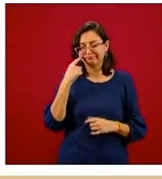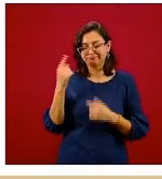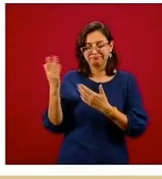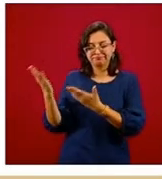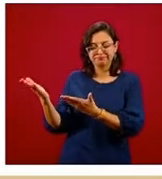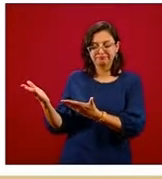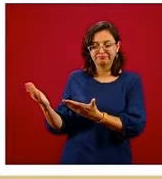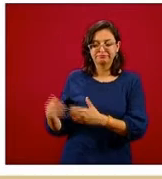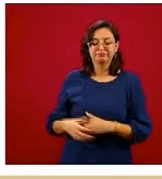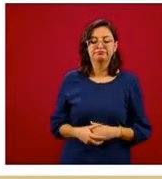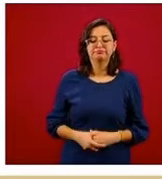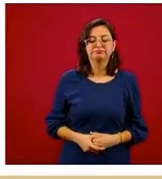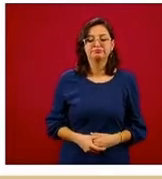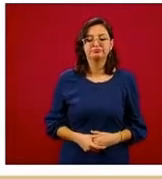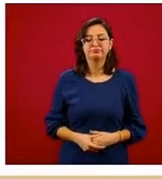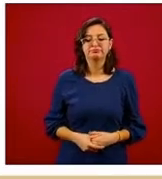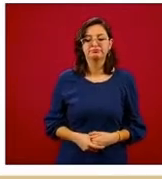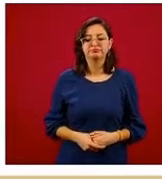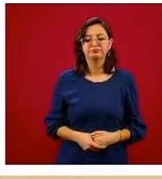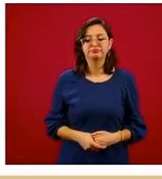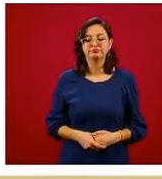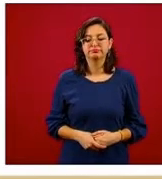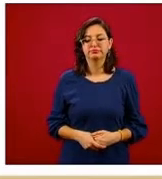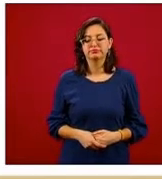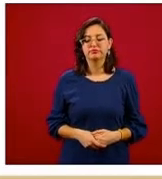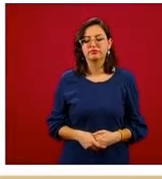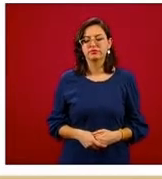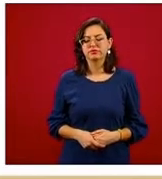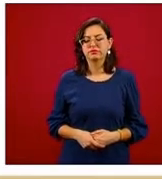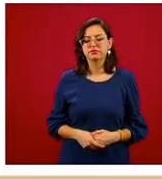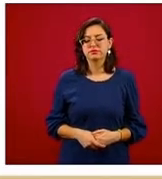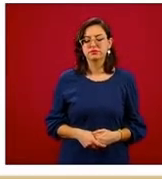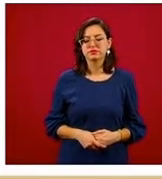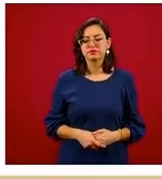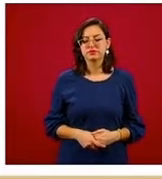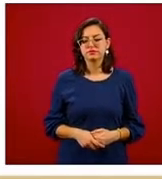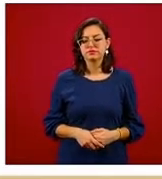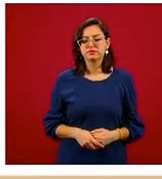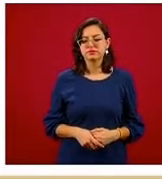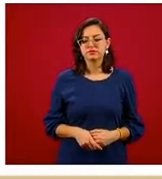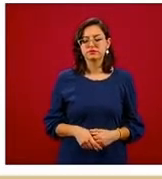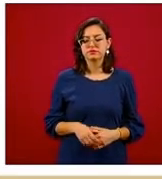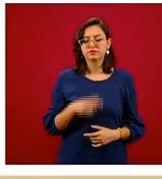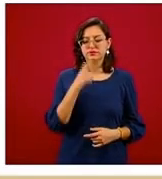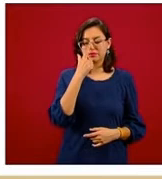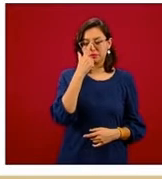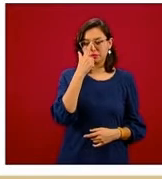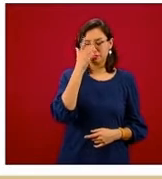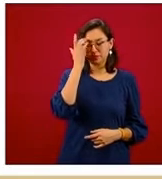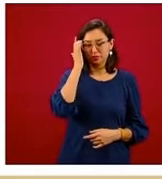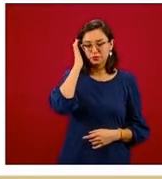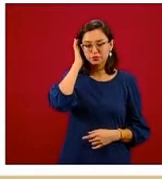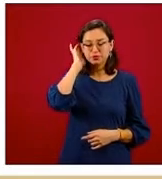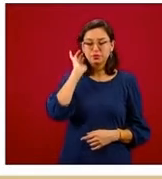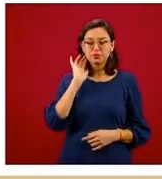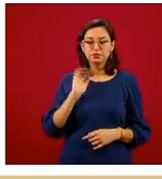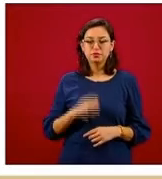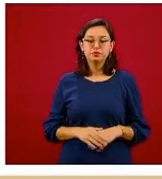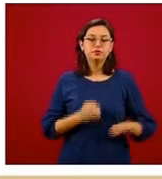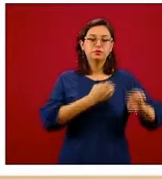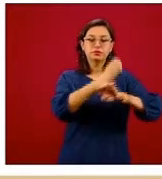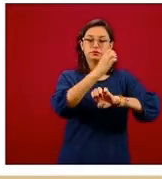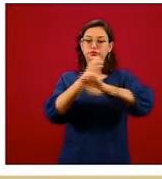that has confirmed more than 3,000 cases during this epidemic in Mexico.